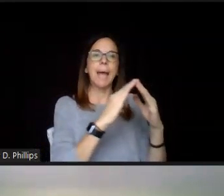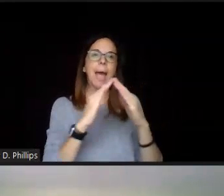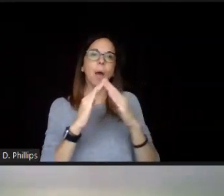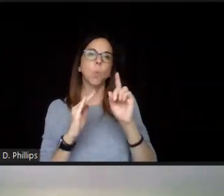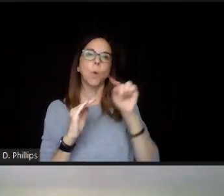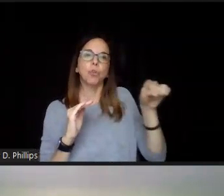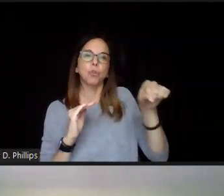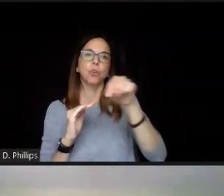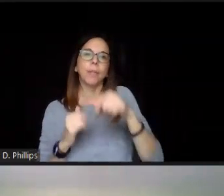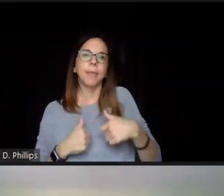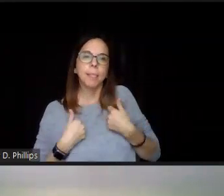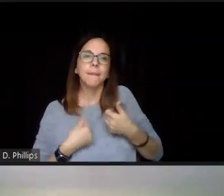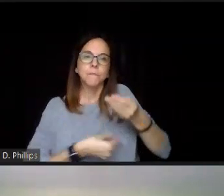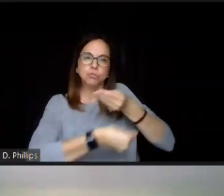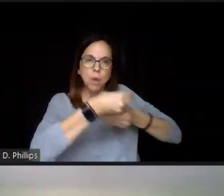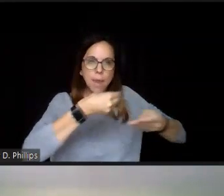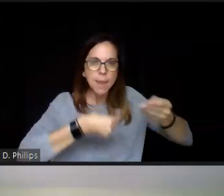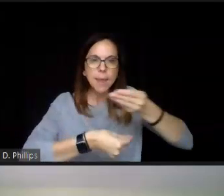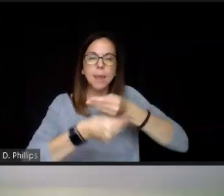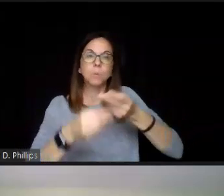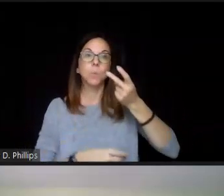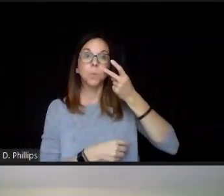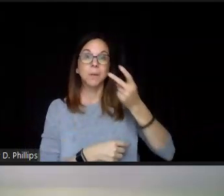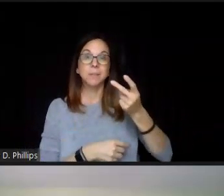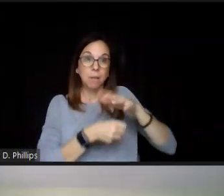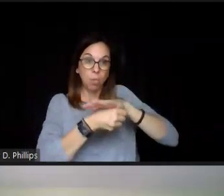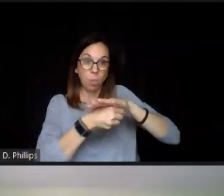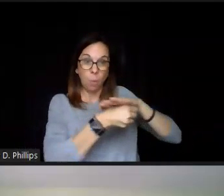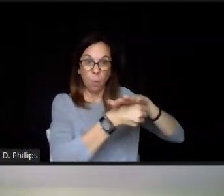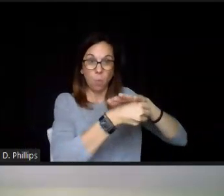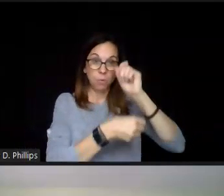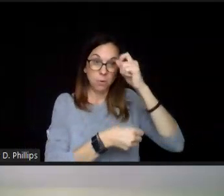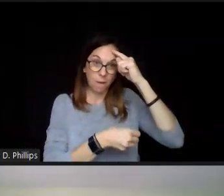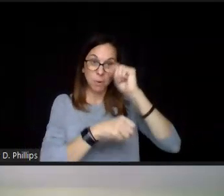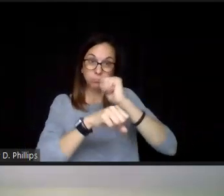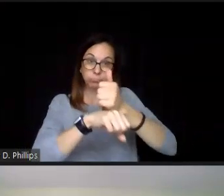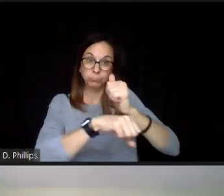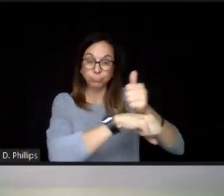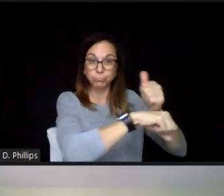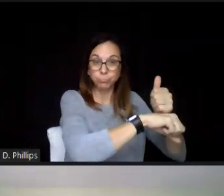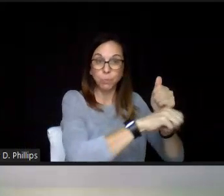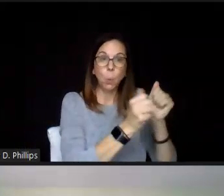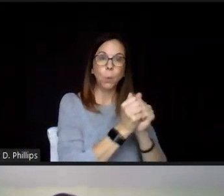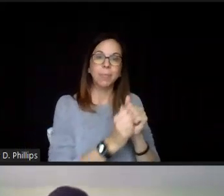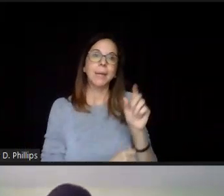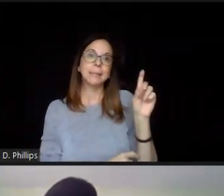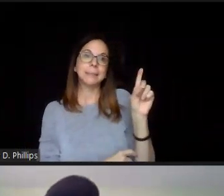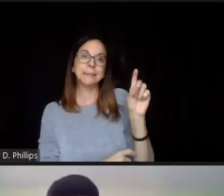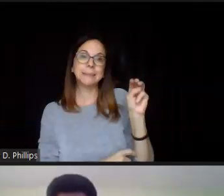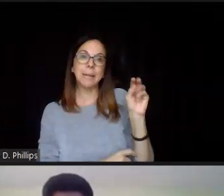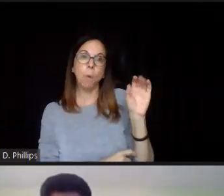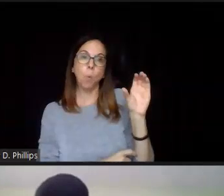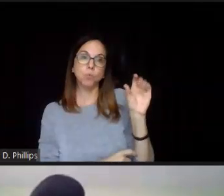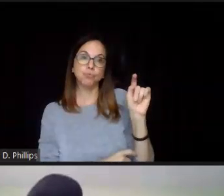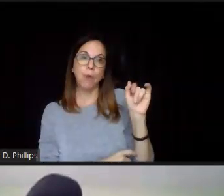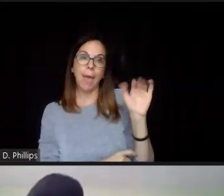people live and trade their goods. We see local governments develop with democratic principles.